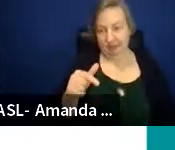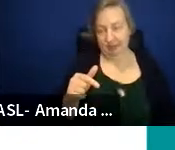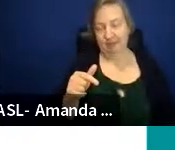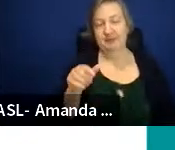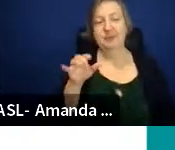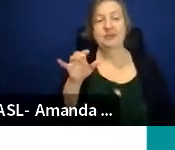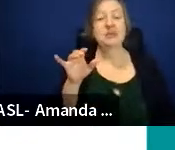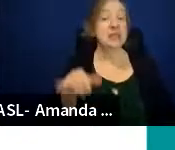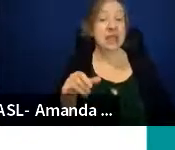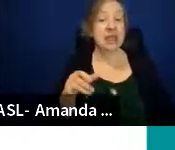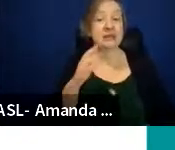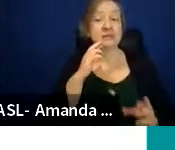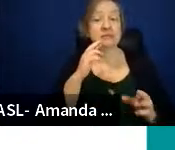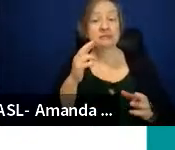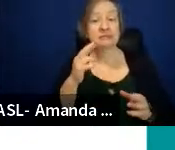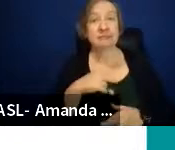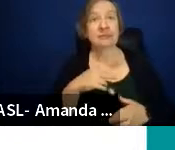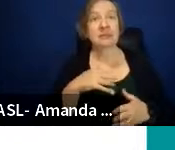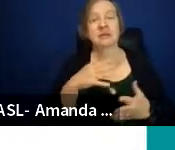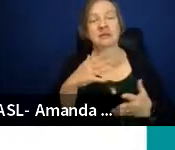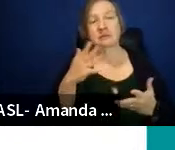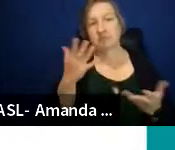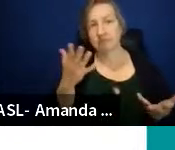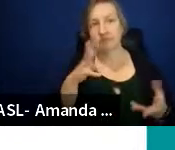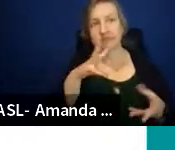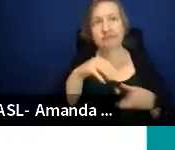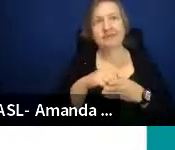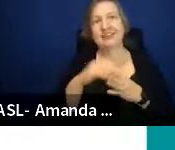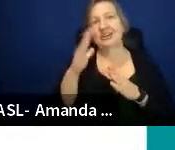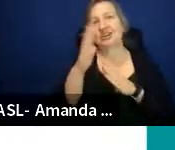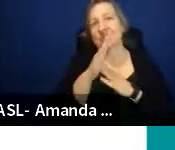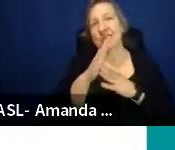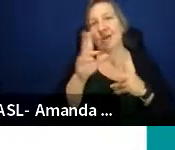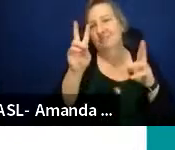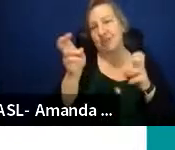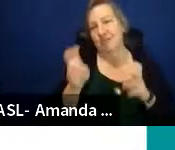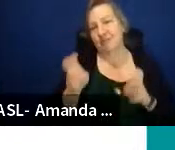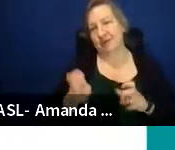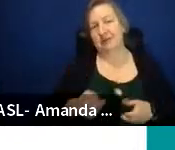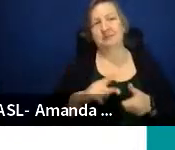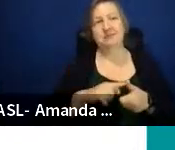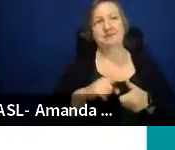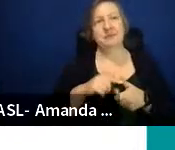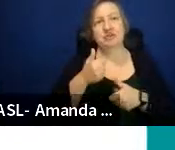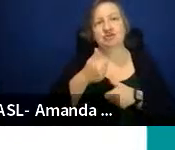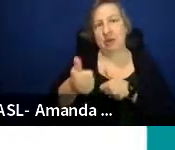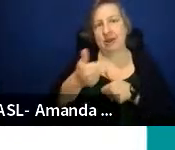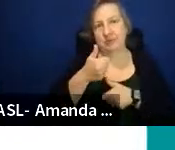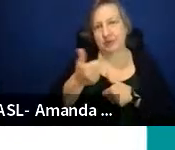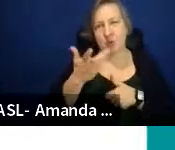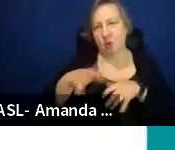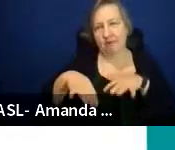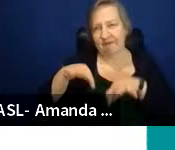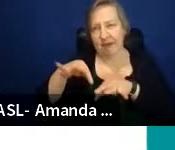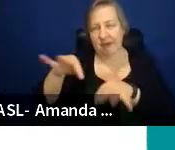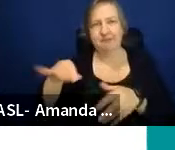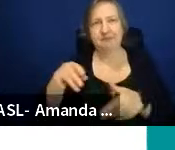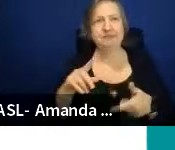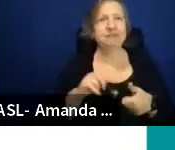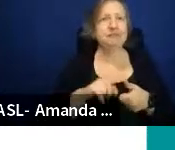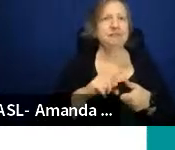these were the top selected topics. So transportation findings, we had